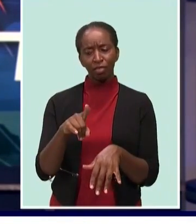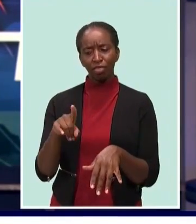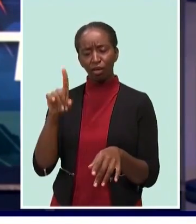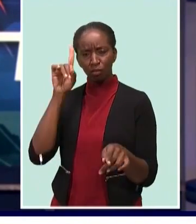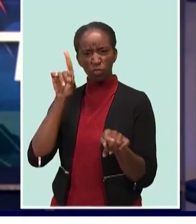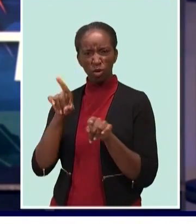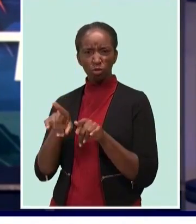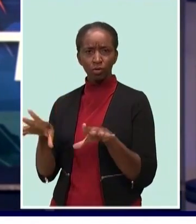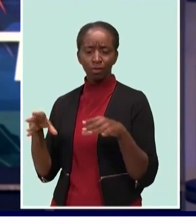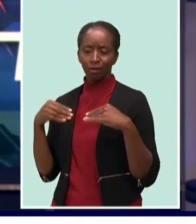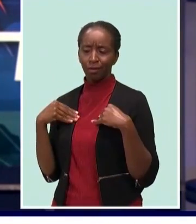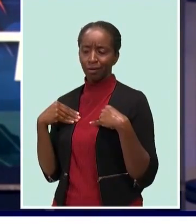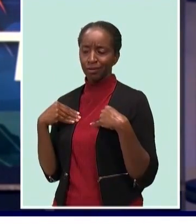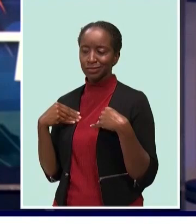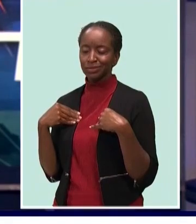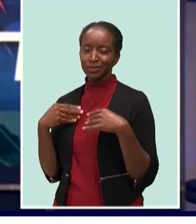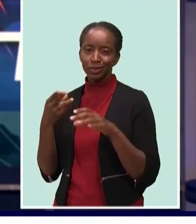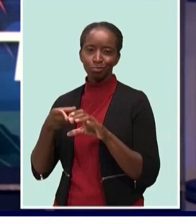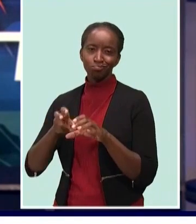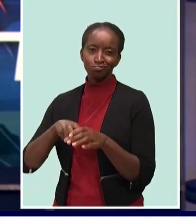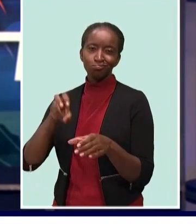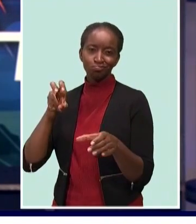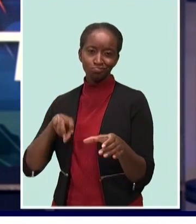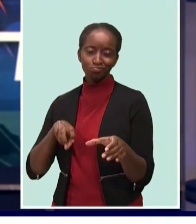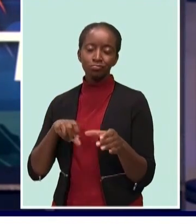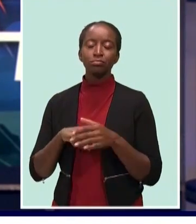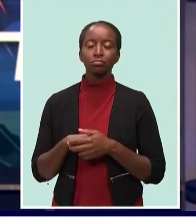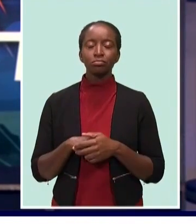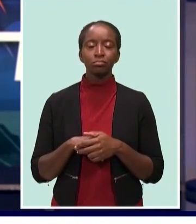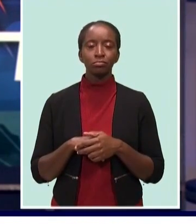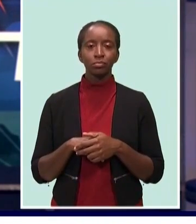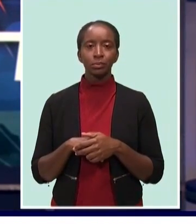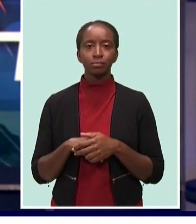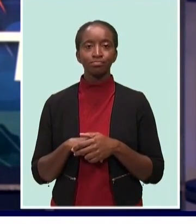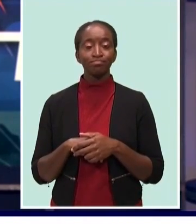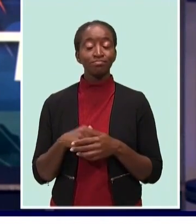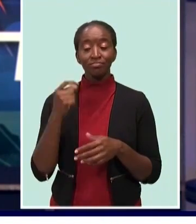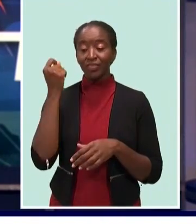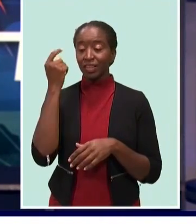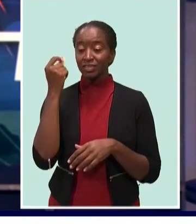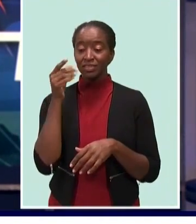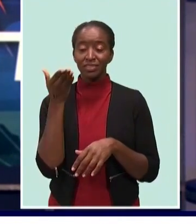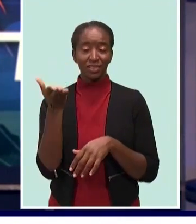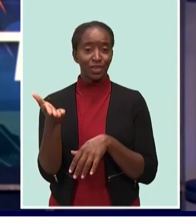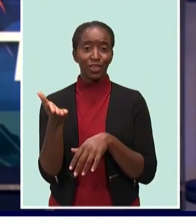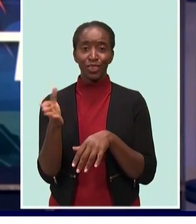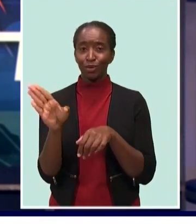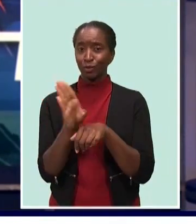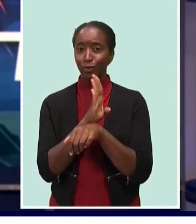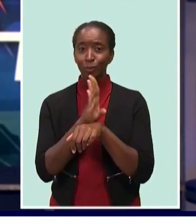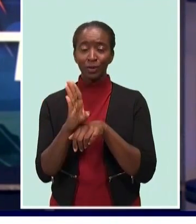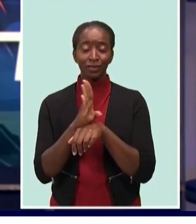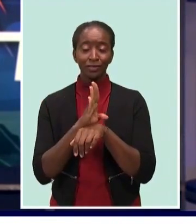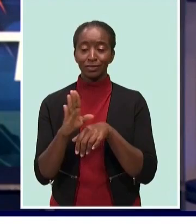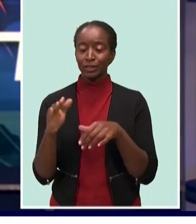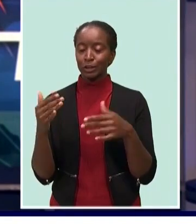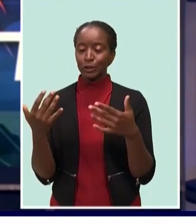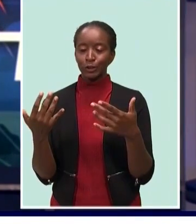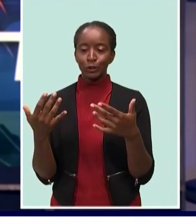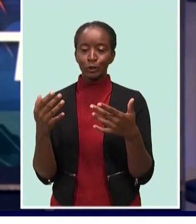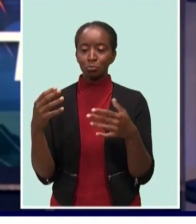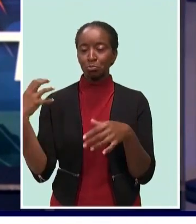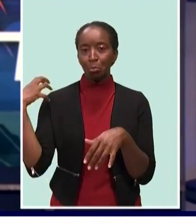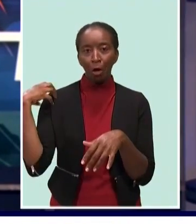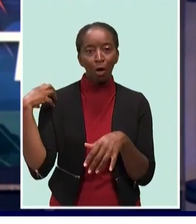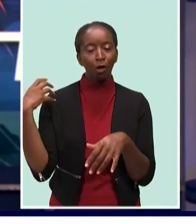changes, and some positions being made redundant. The action spans every level and every department in the company. And reports are that